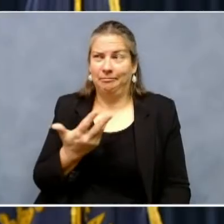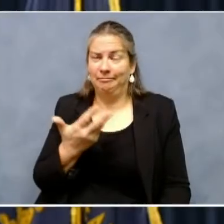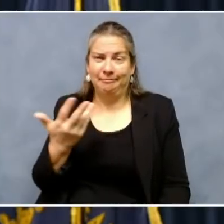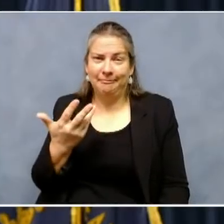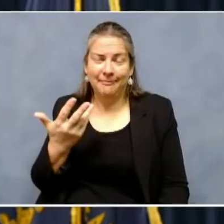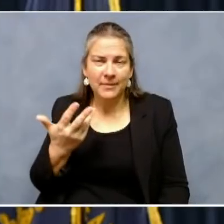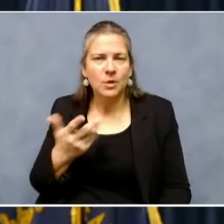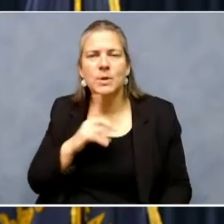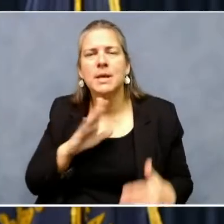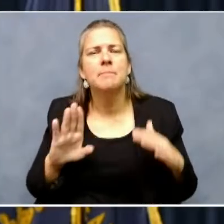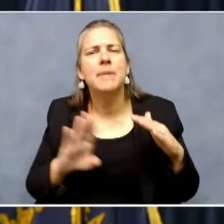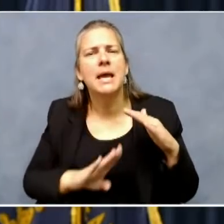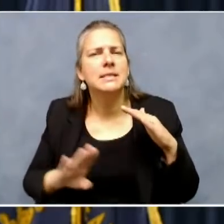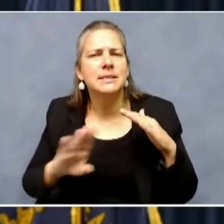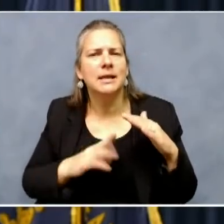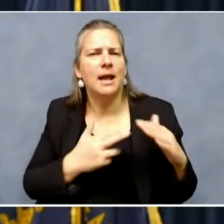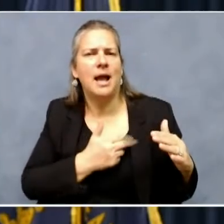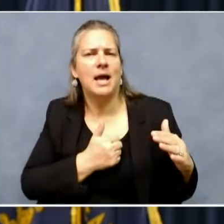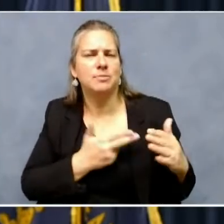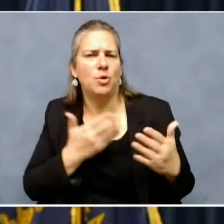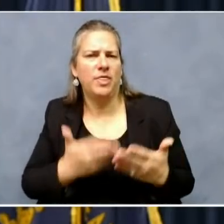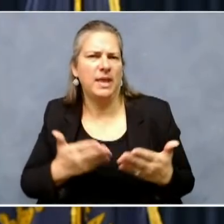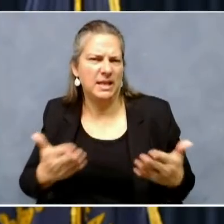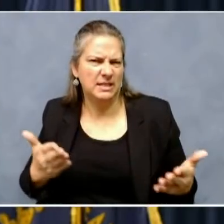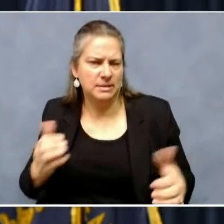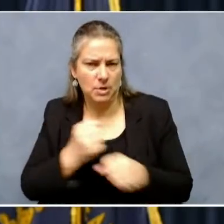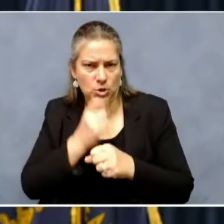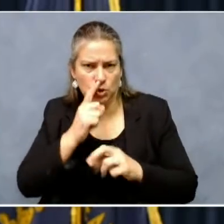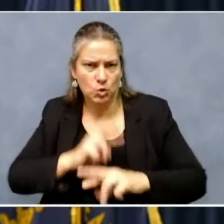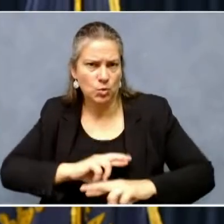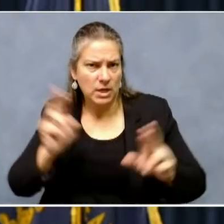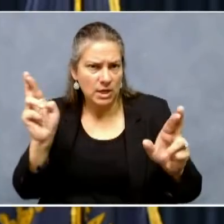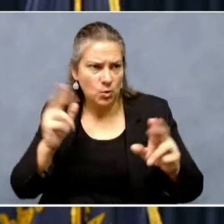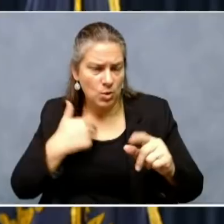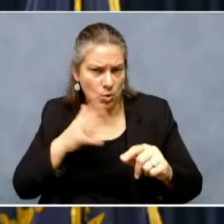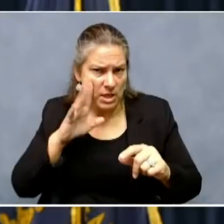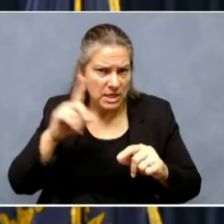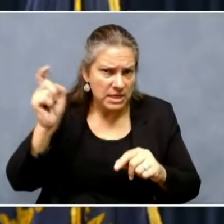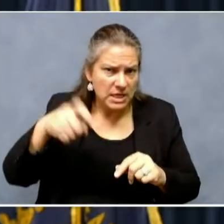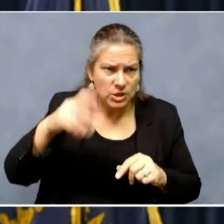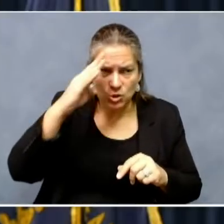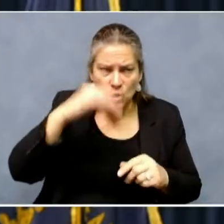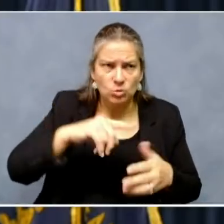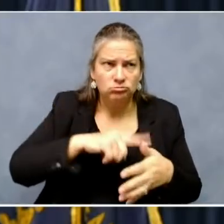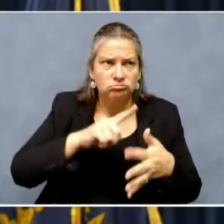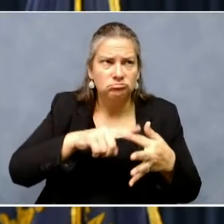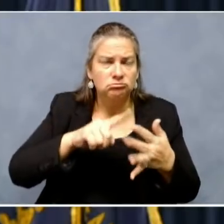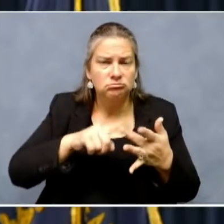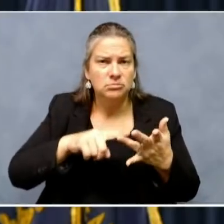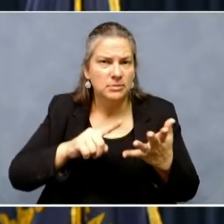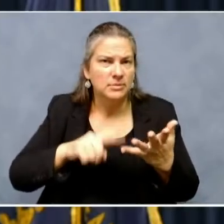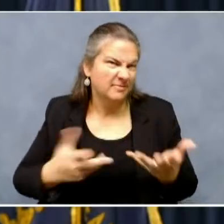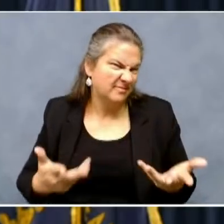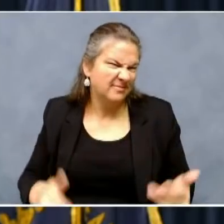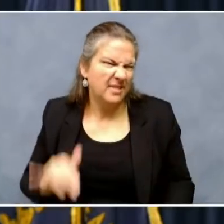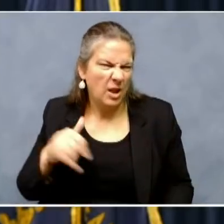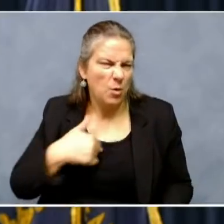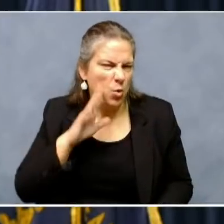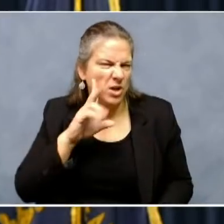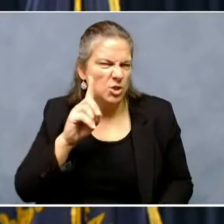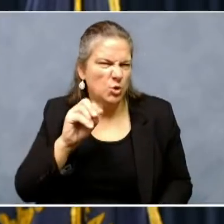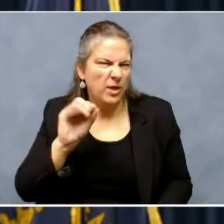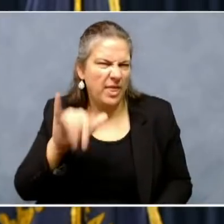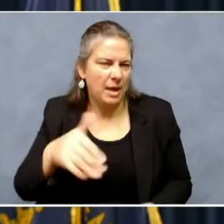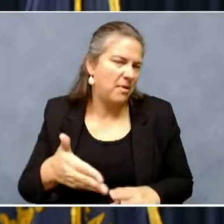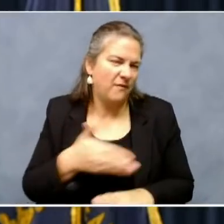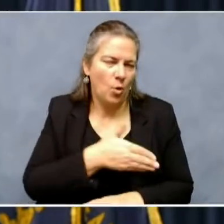basic hospital equipment that would be needed in just about any state. In moving forward,